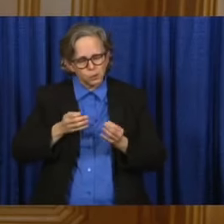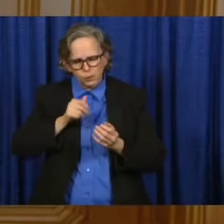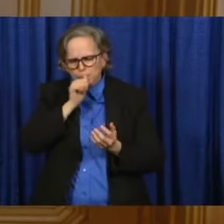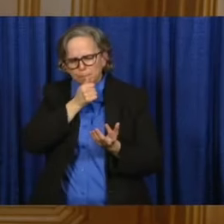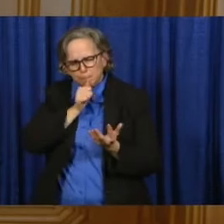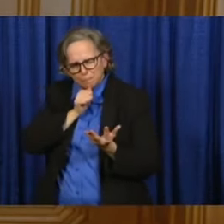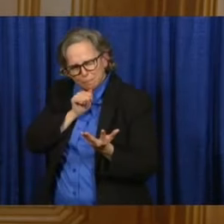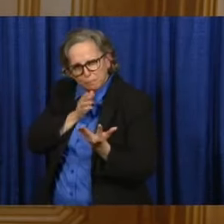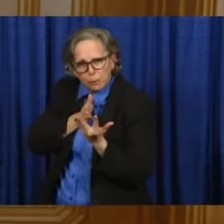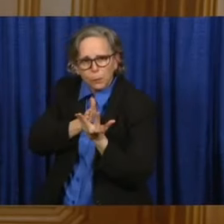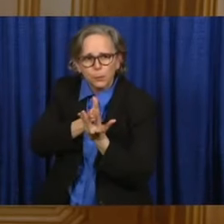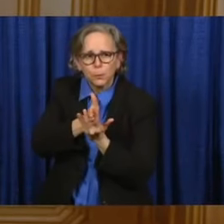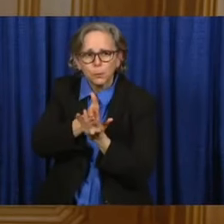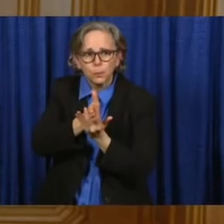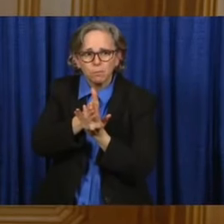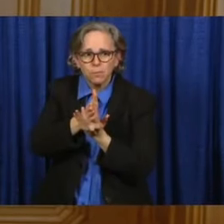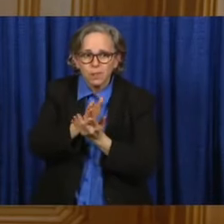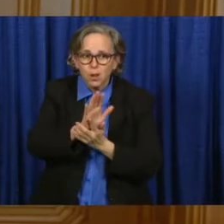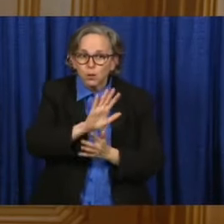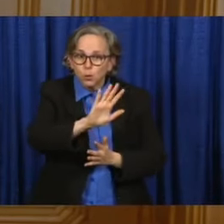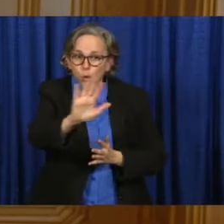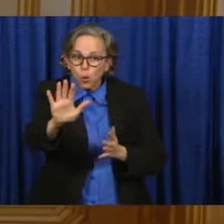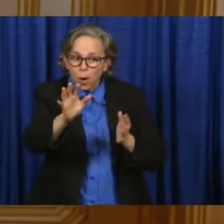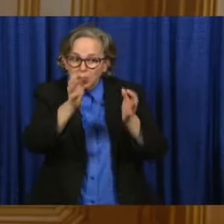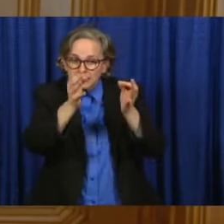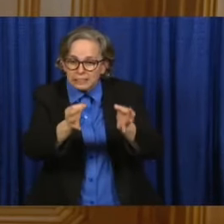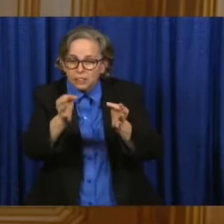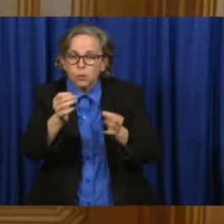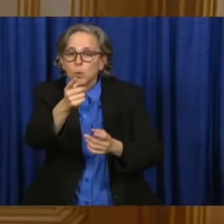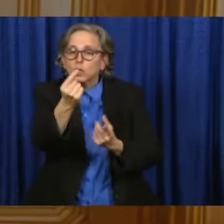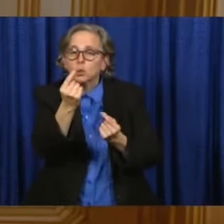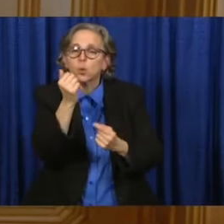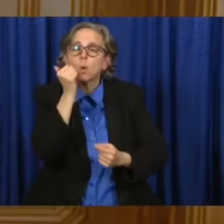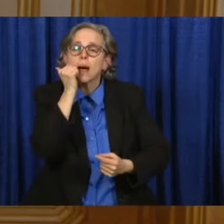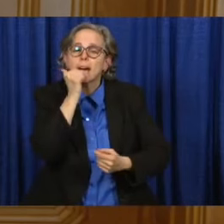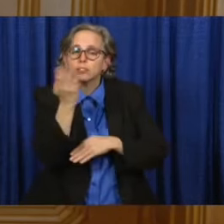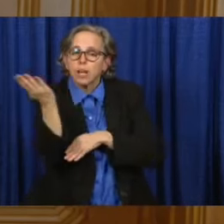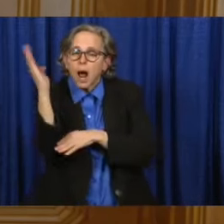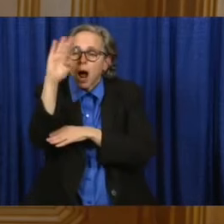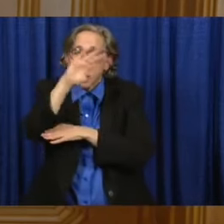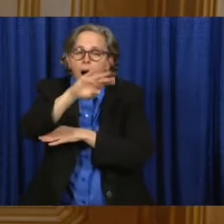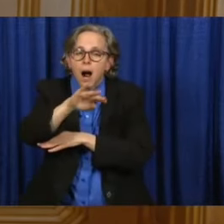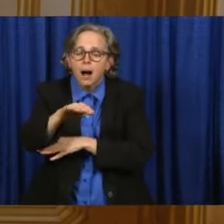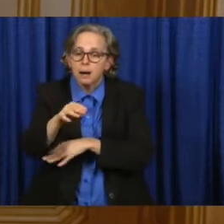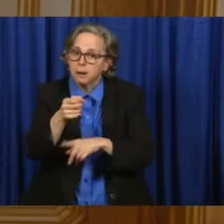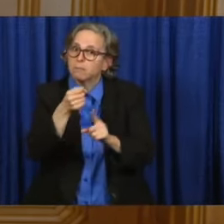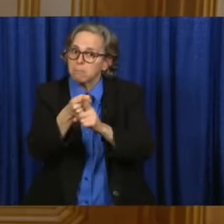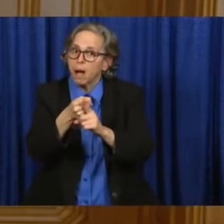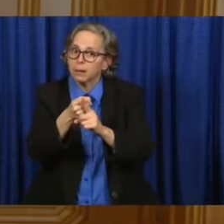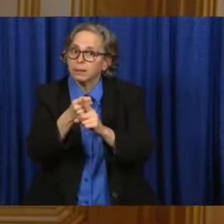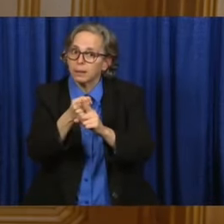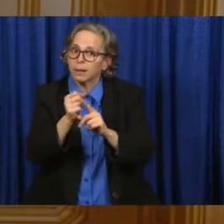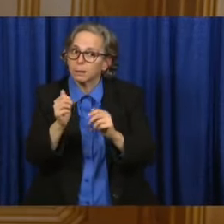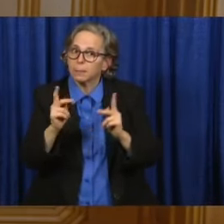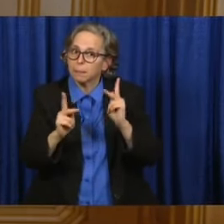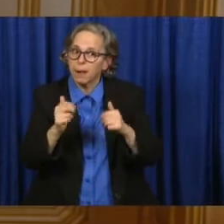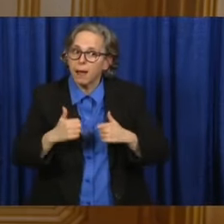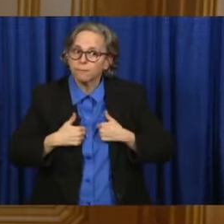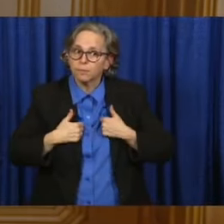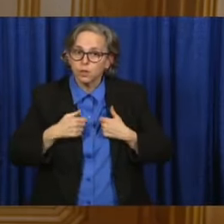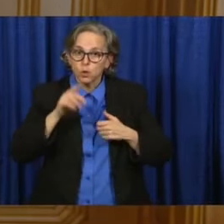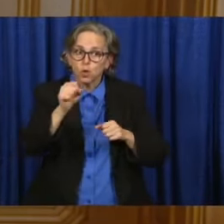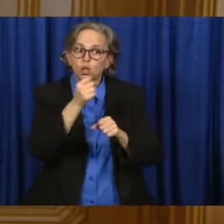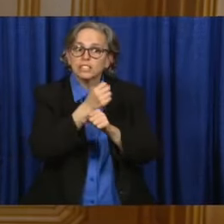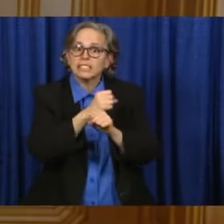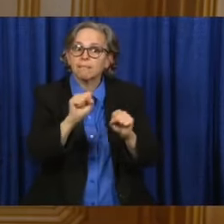doing every day, is saving lives. And it may be their family member's life, it may be their life, or it may